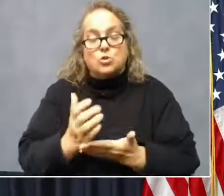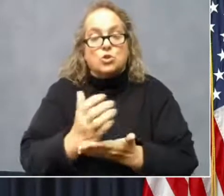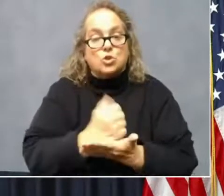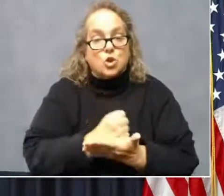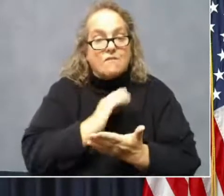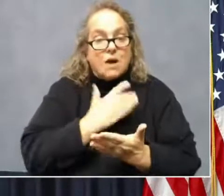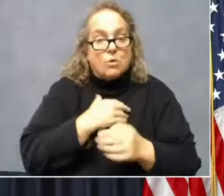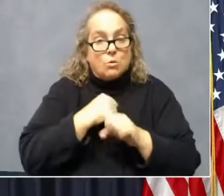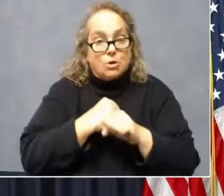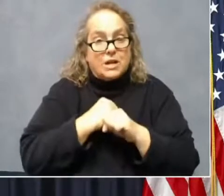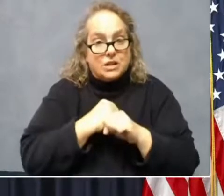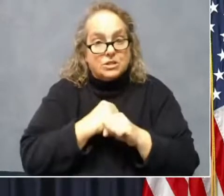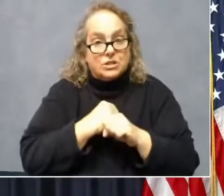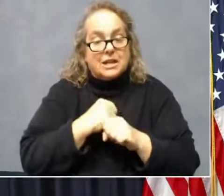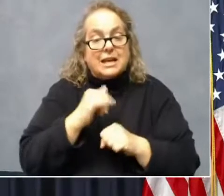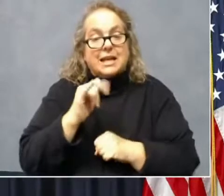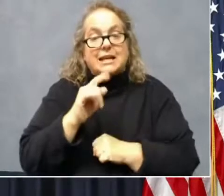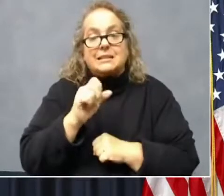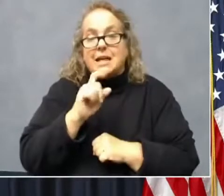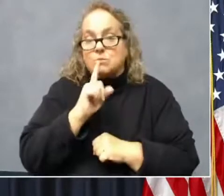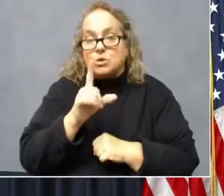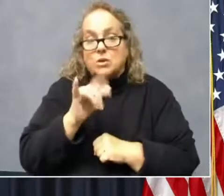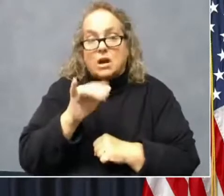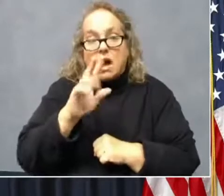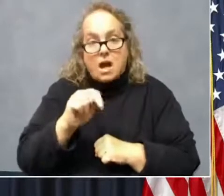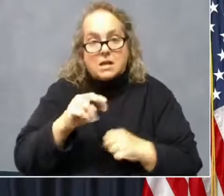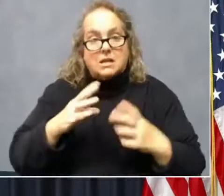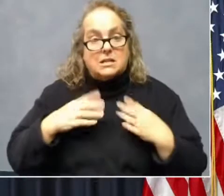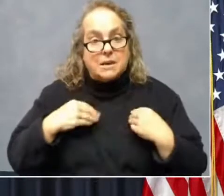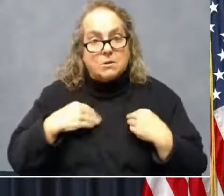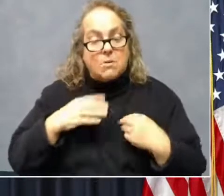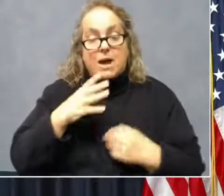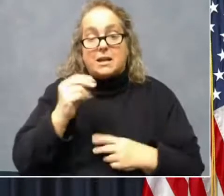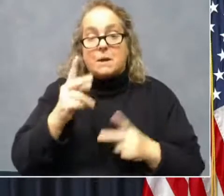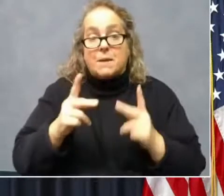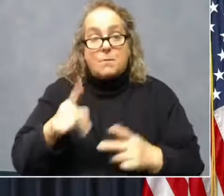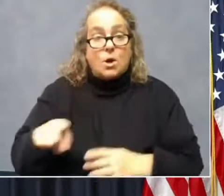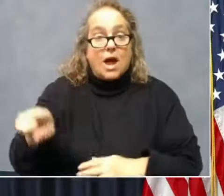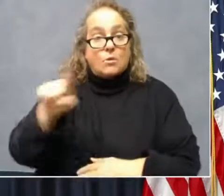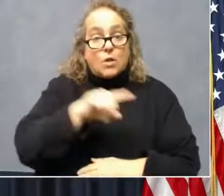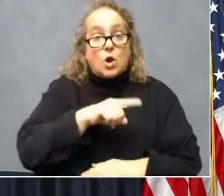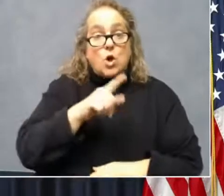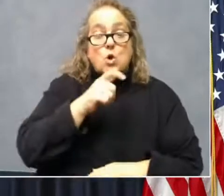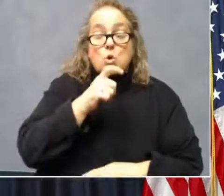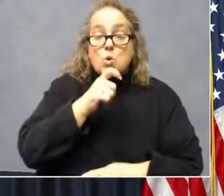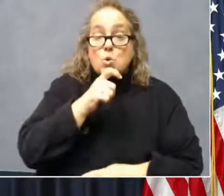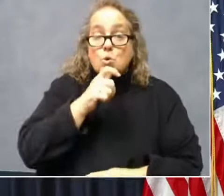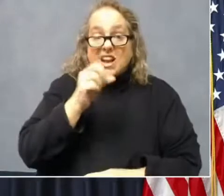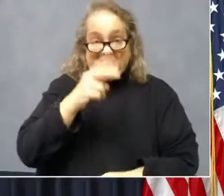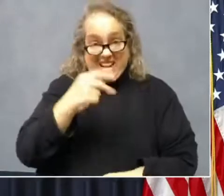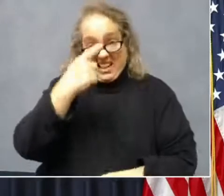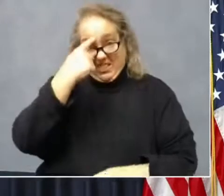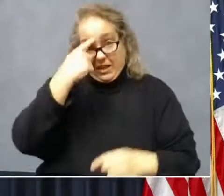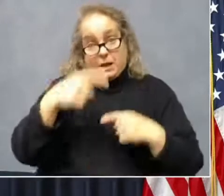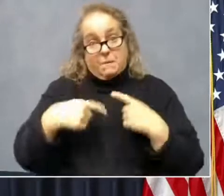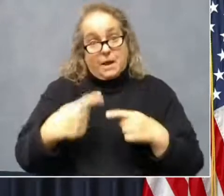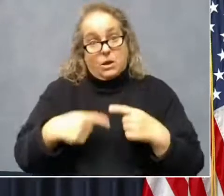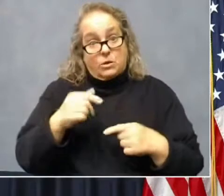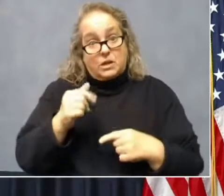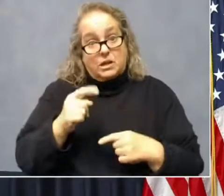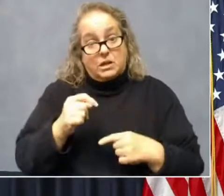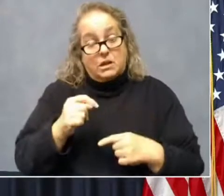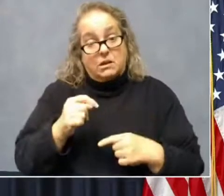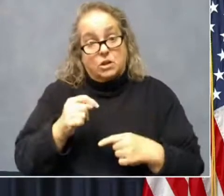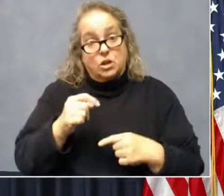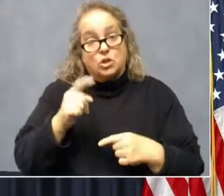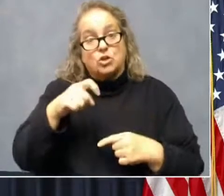is absolutely unacceptable. And folks out there who would even think about this, how to read their Bible,